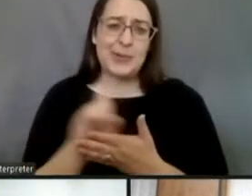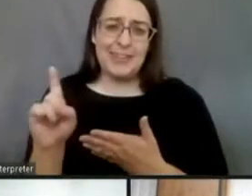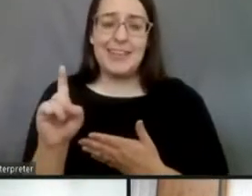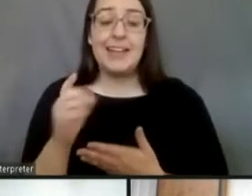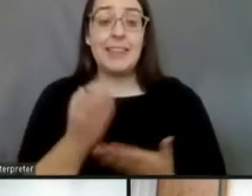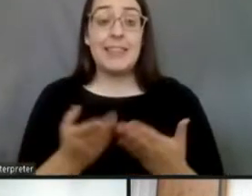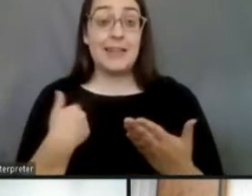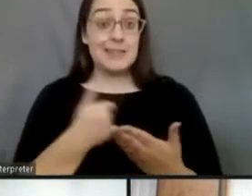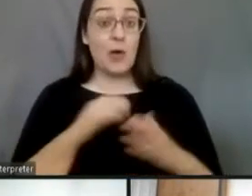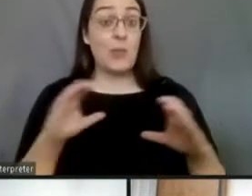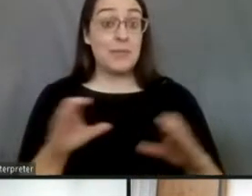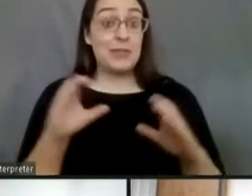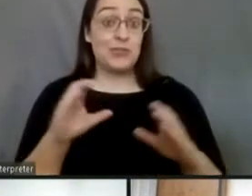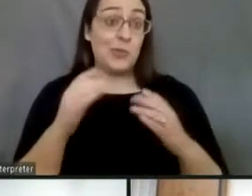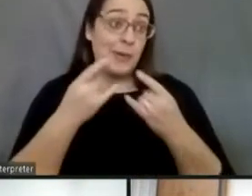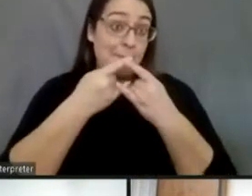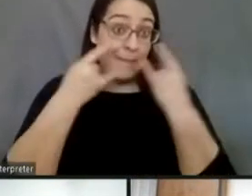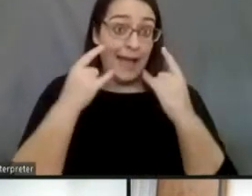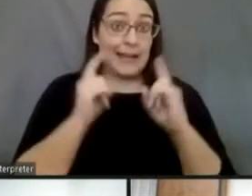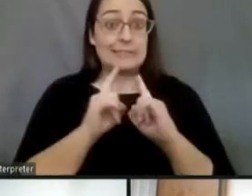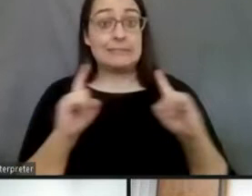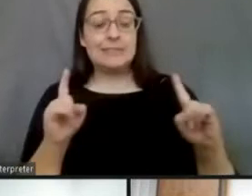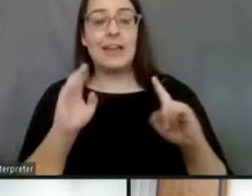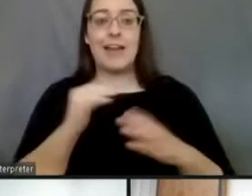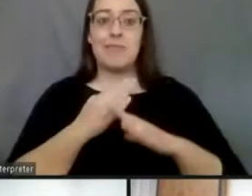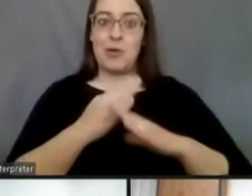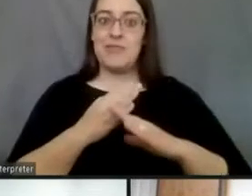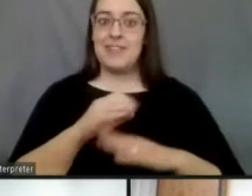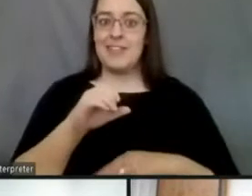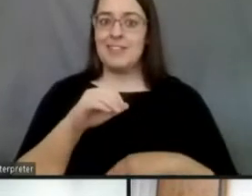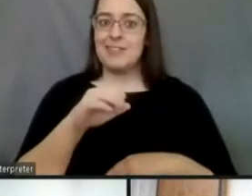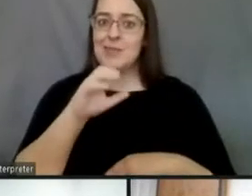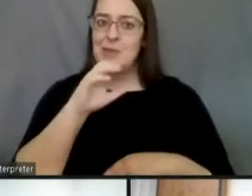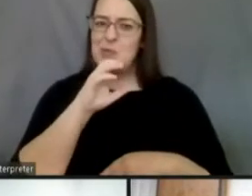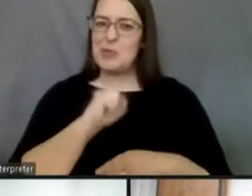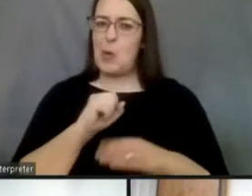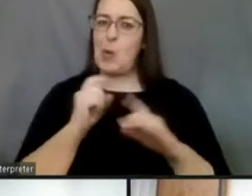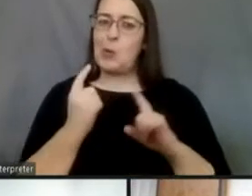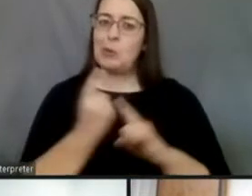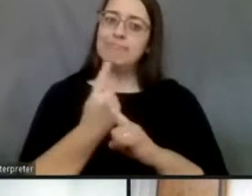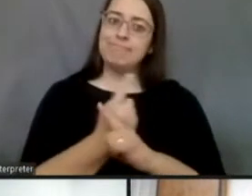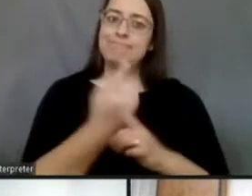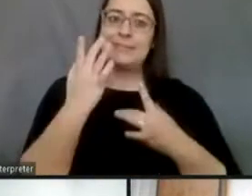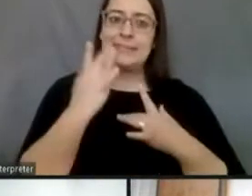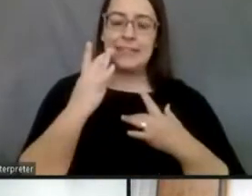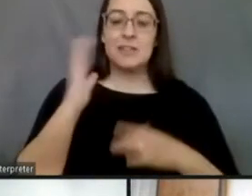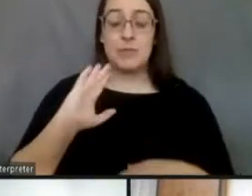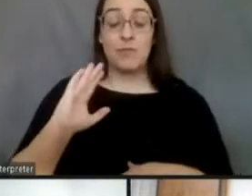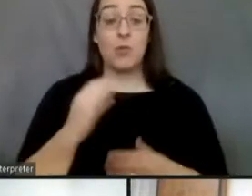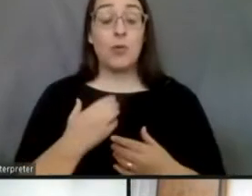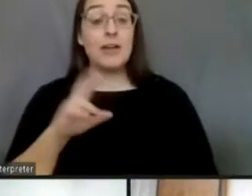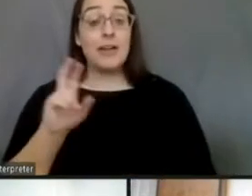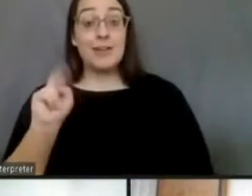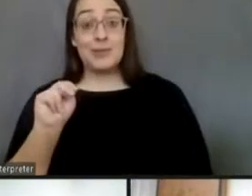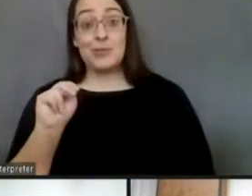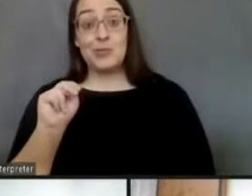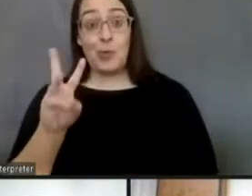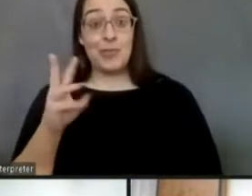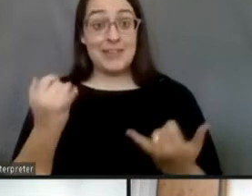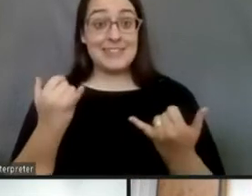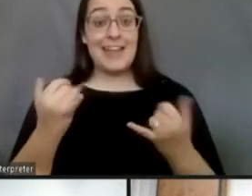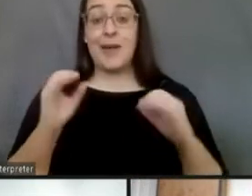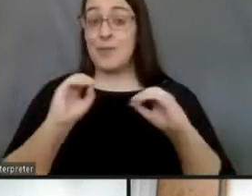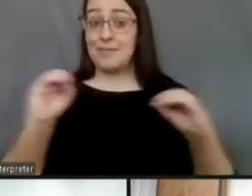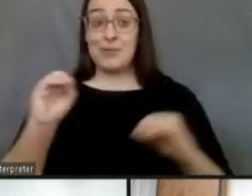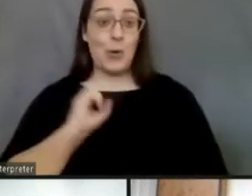we've been doing has helped prevent some of these other viruses. We hit a real landmark today at Northwest. we have 0 employees quarantined as